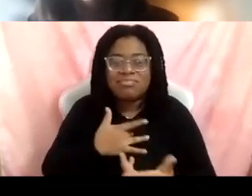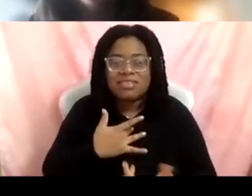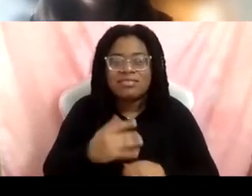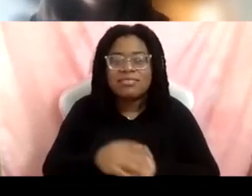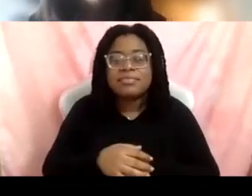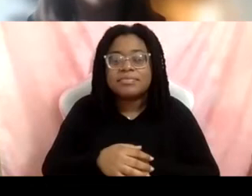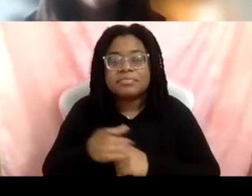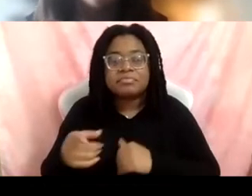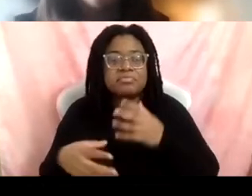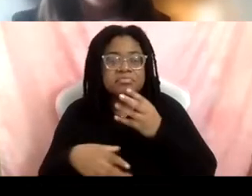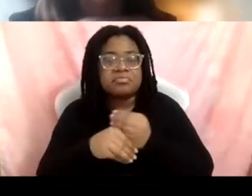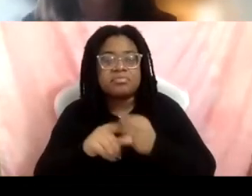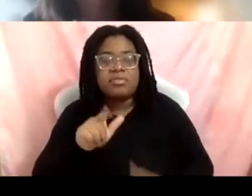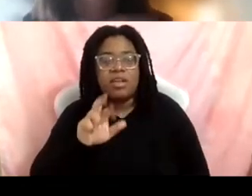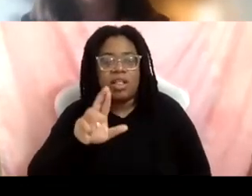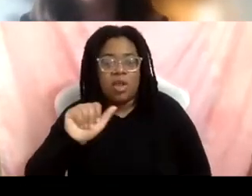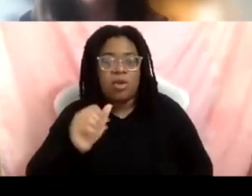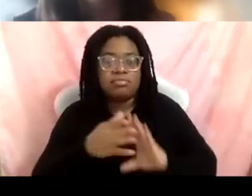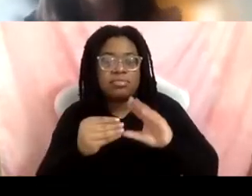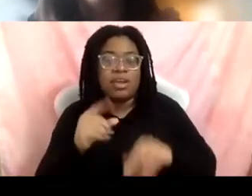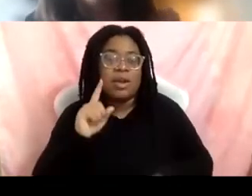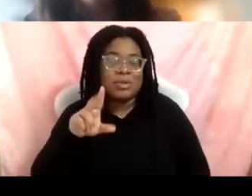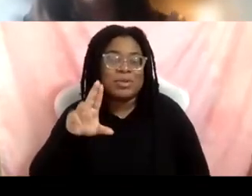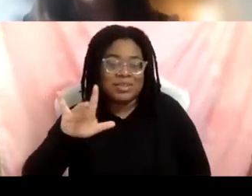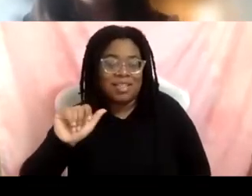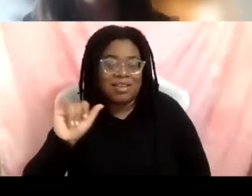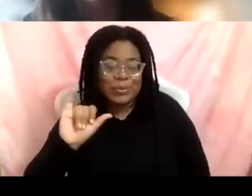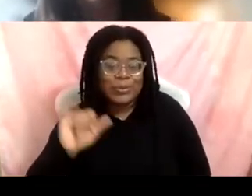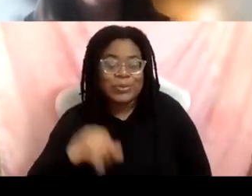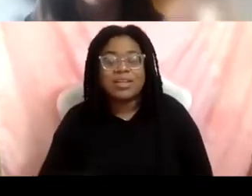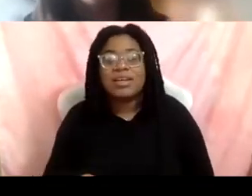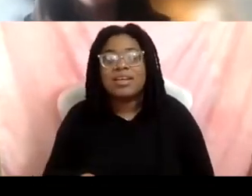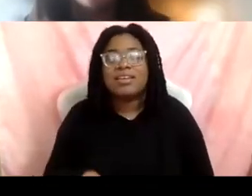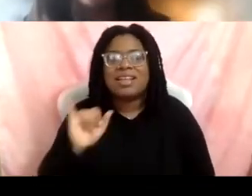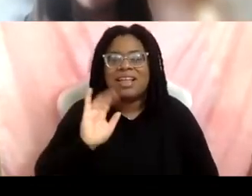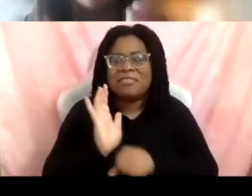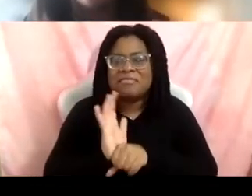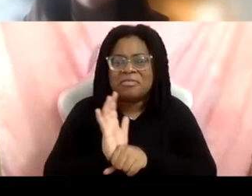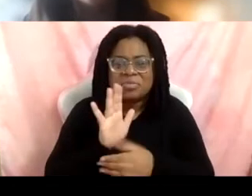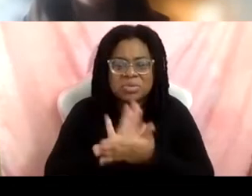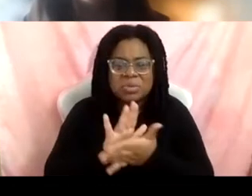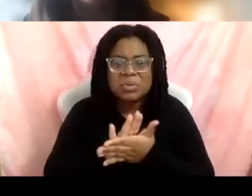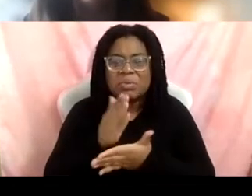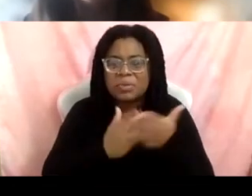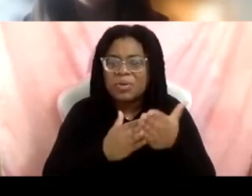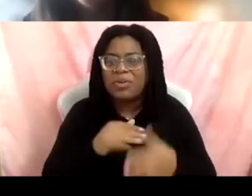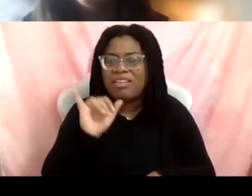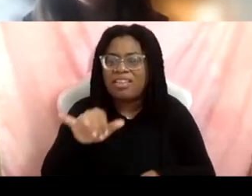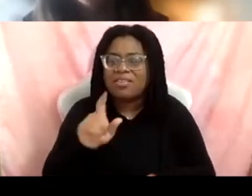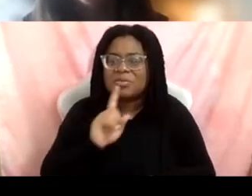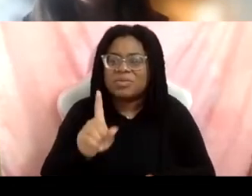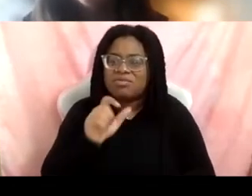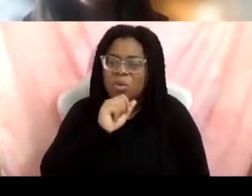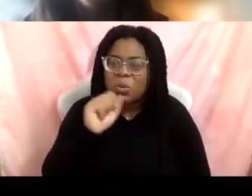I can add on to that because I also went to UCLA. And yeah, like the film school part of UCLA is pretty old,